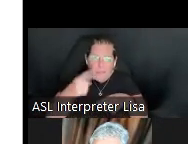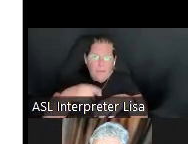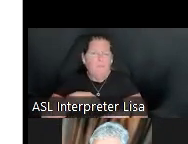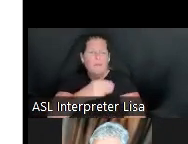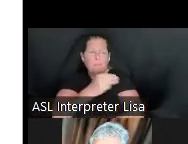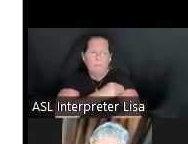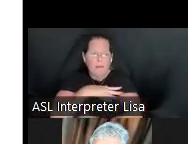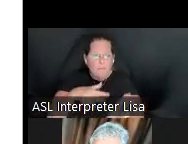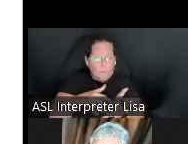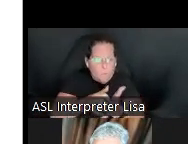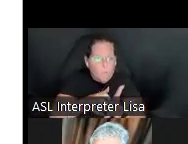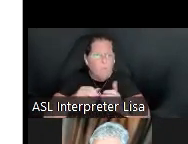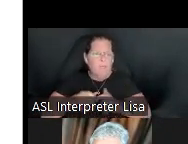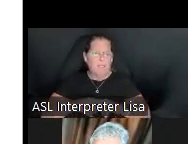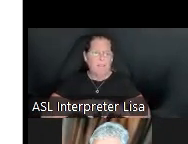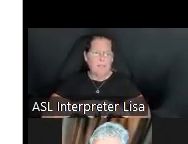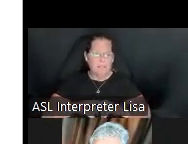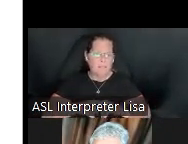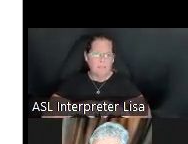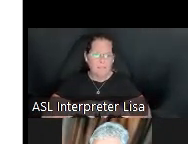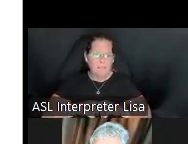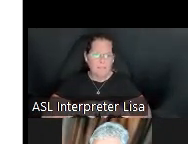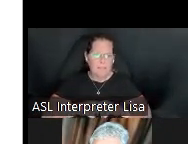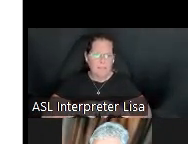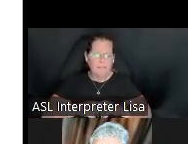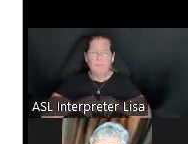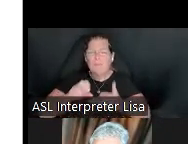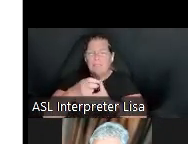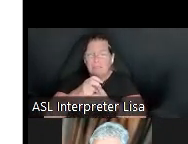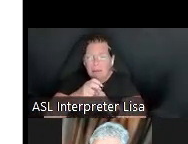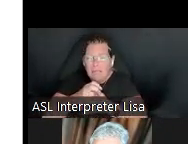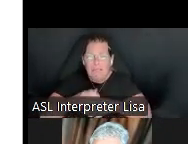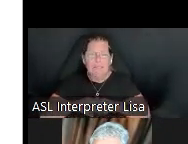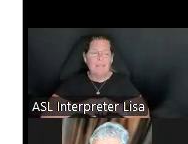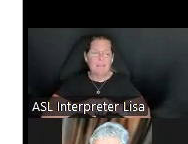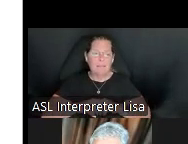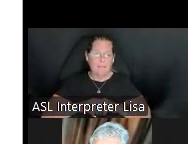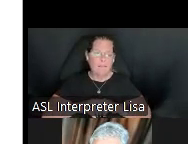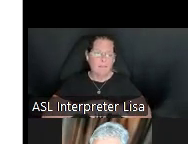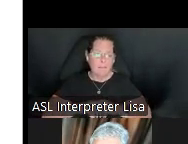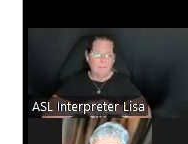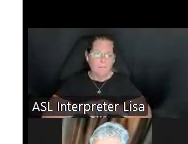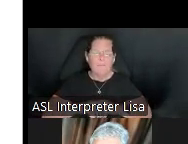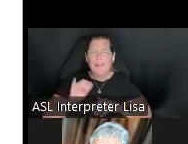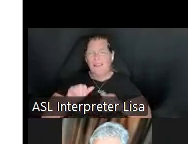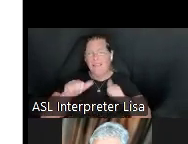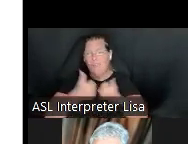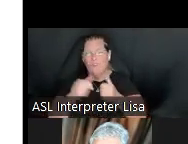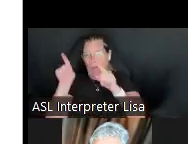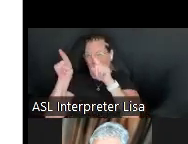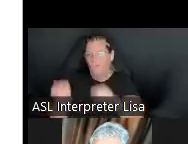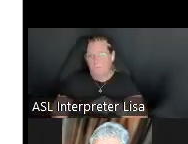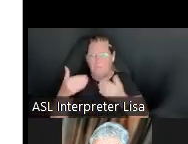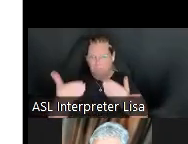weakness, spasticity, fatigue. These are common complaints, barriers and challenges you will be noticing